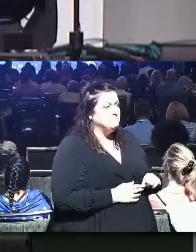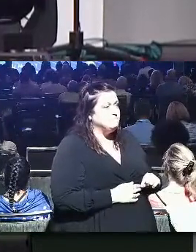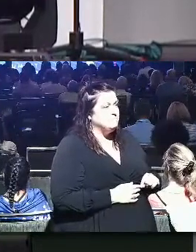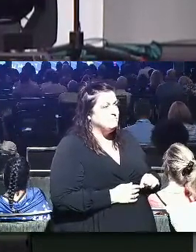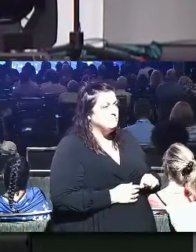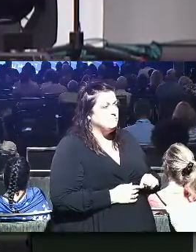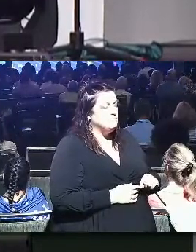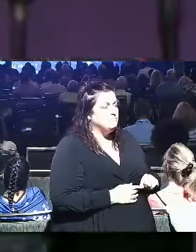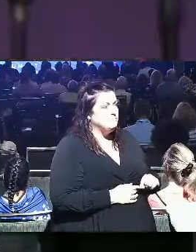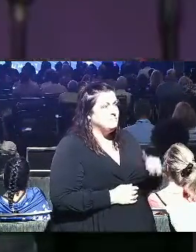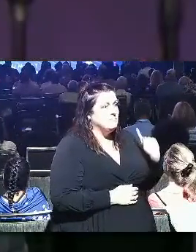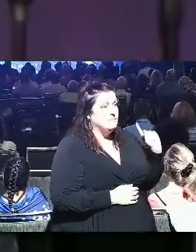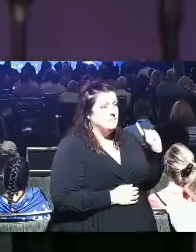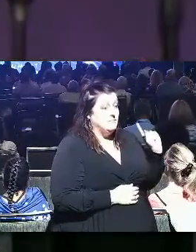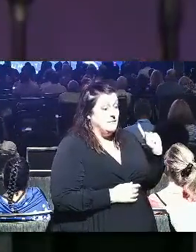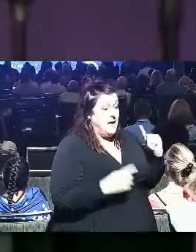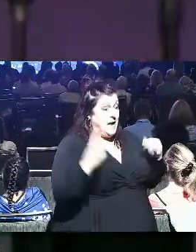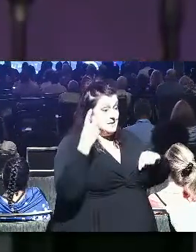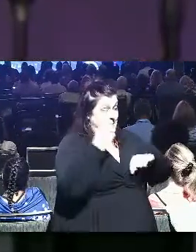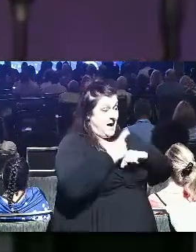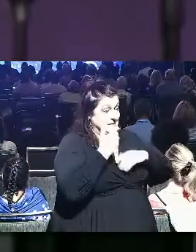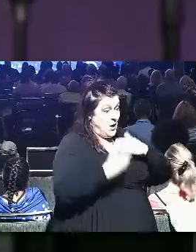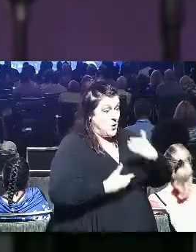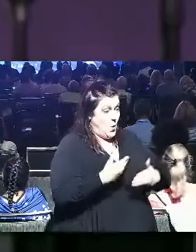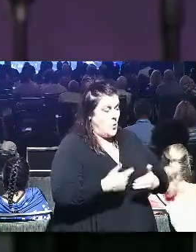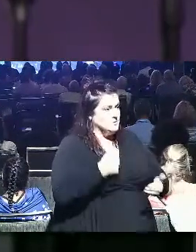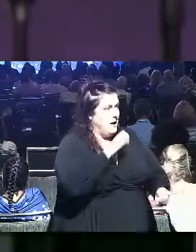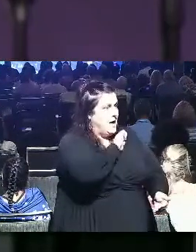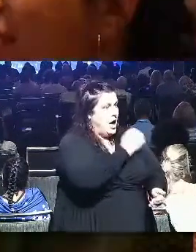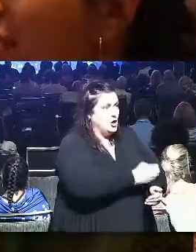See, I'm gaining energy as this day goes on.